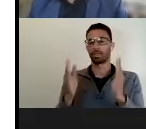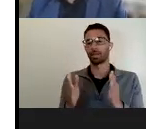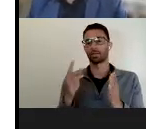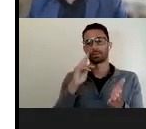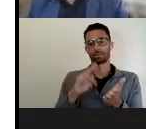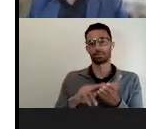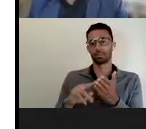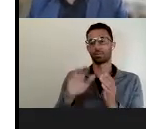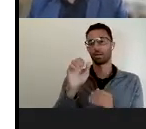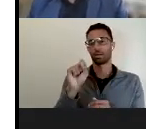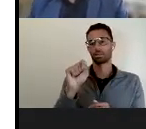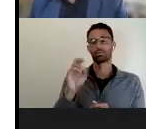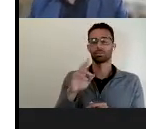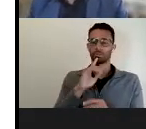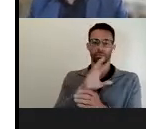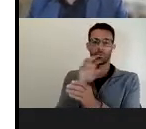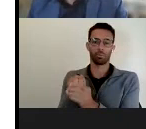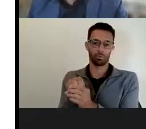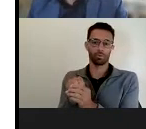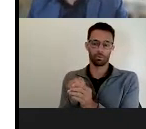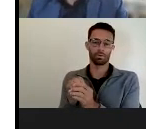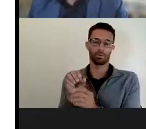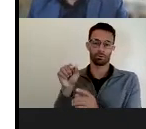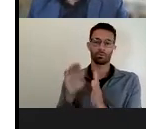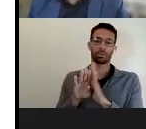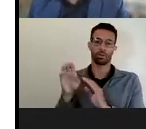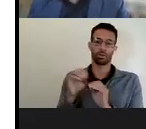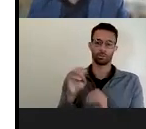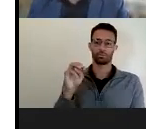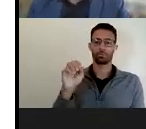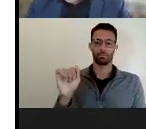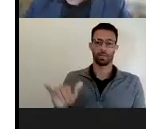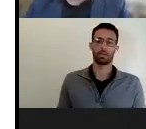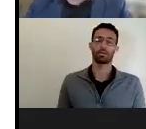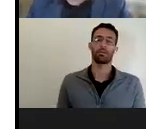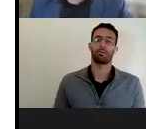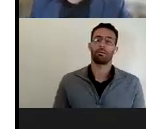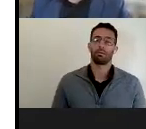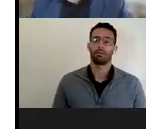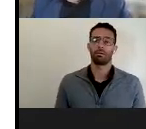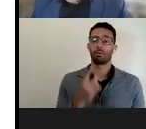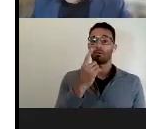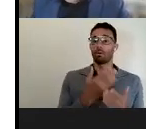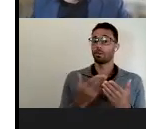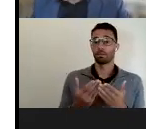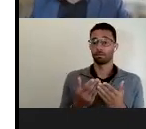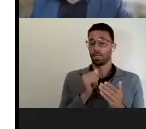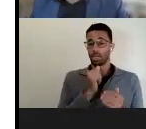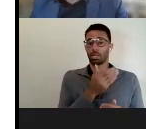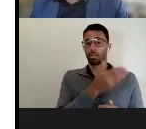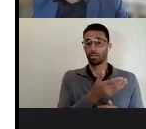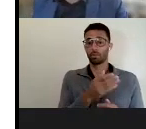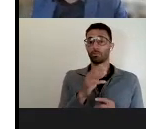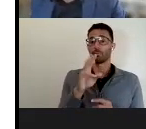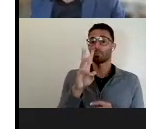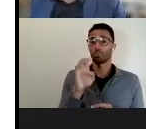was a part of that launch in May. One thing I don't have here is it was a webinar that